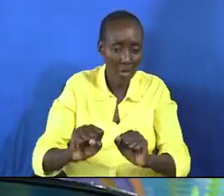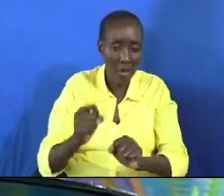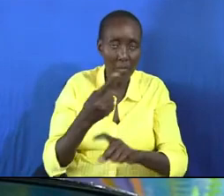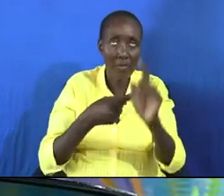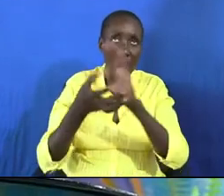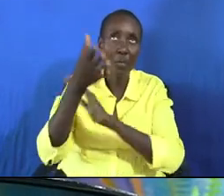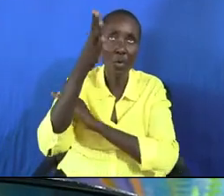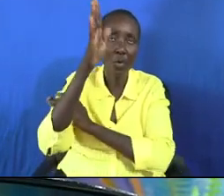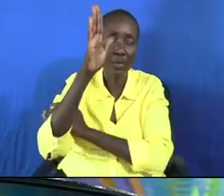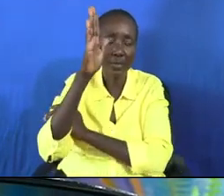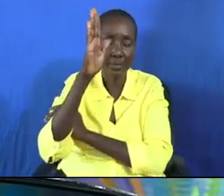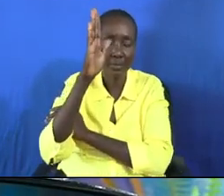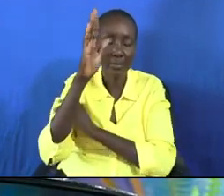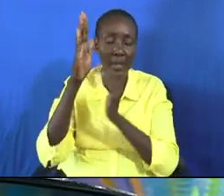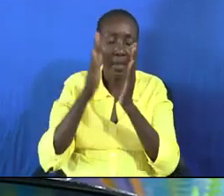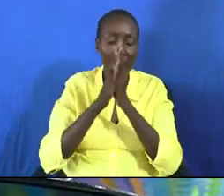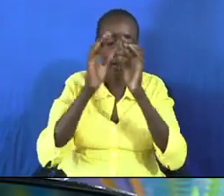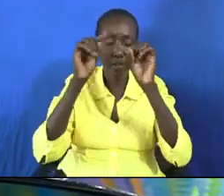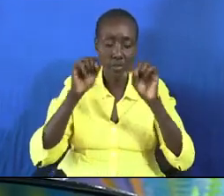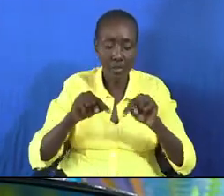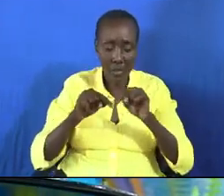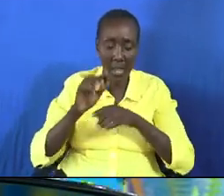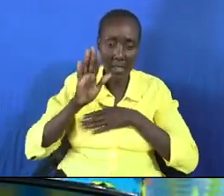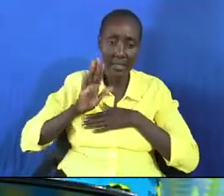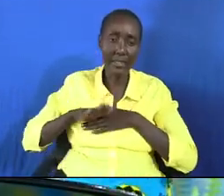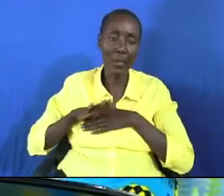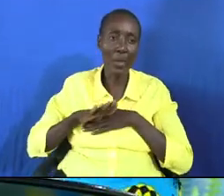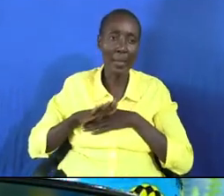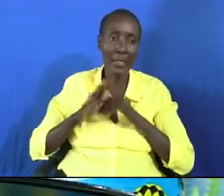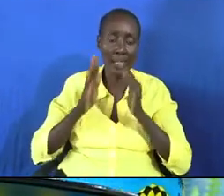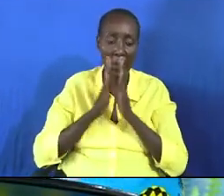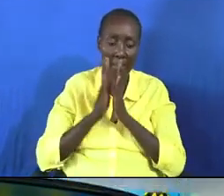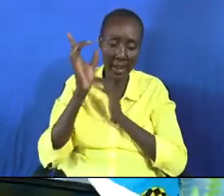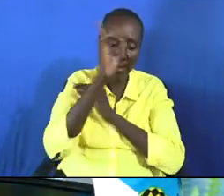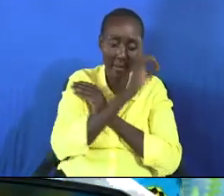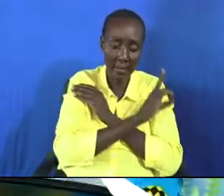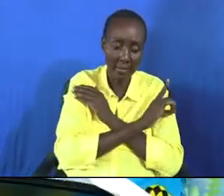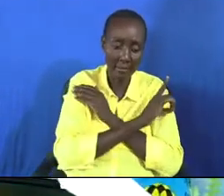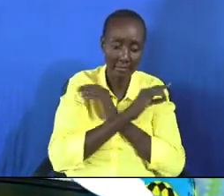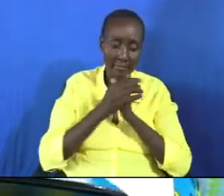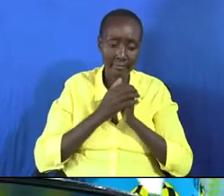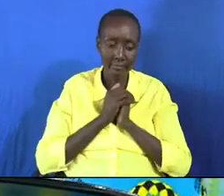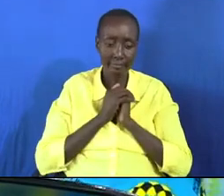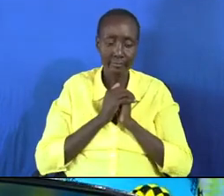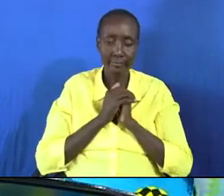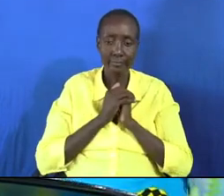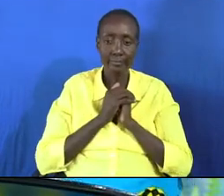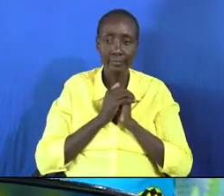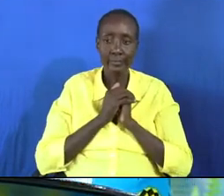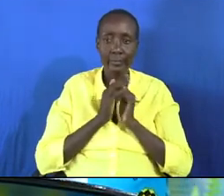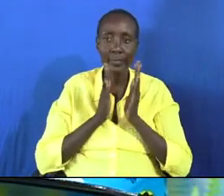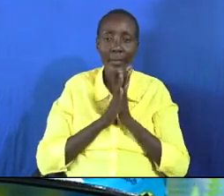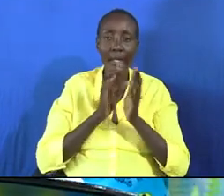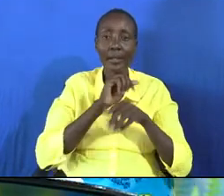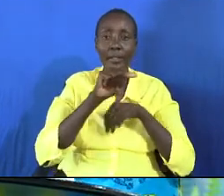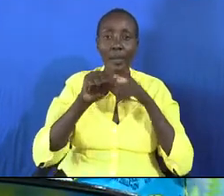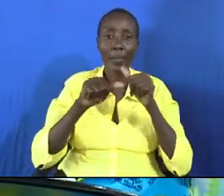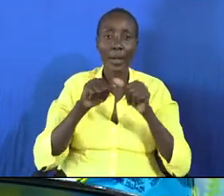God. And today is the Women's Prayer Day. And it's